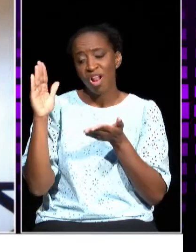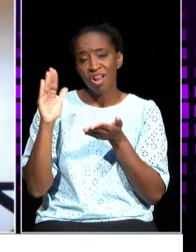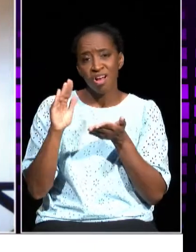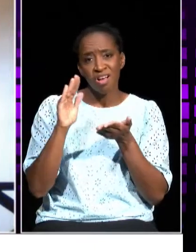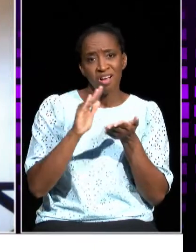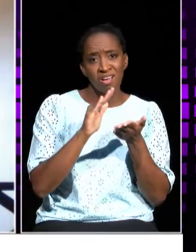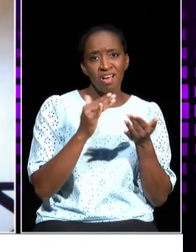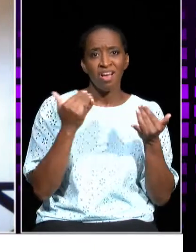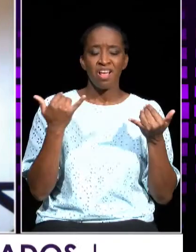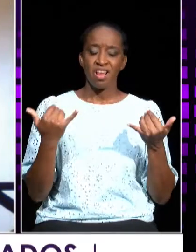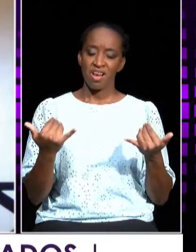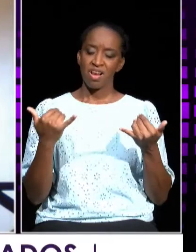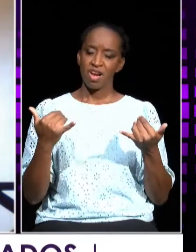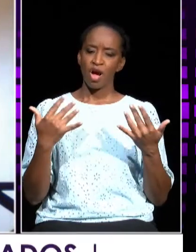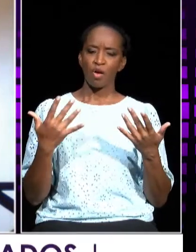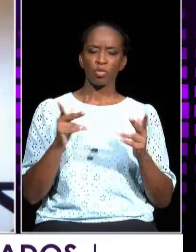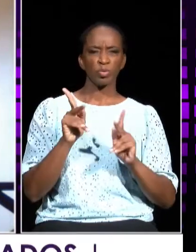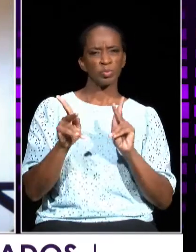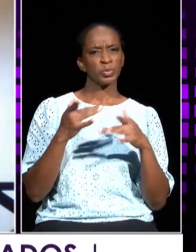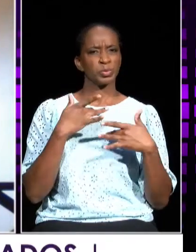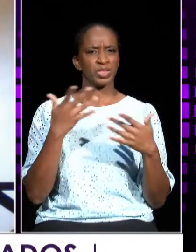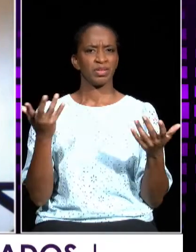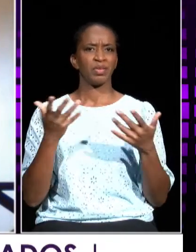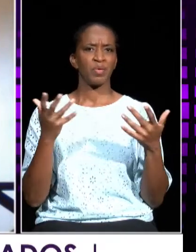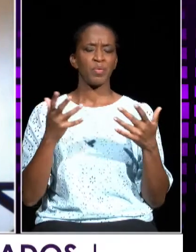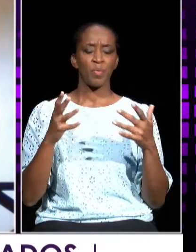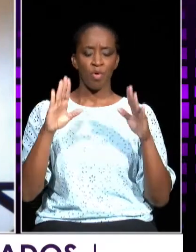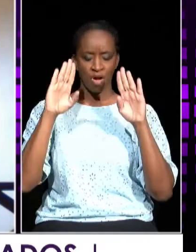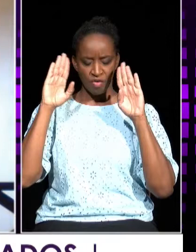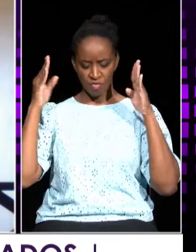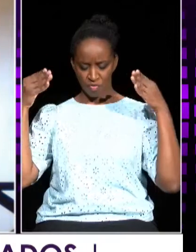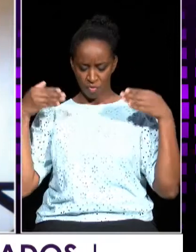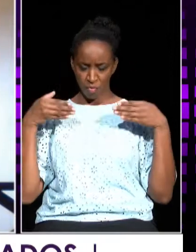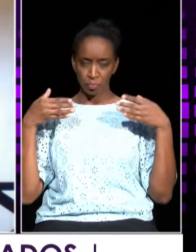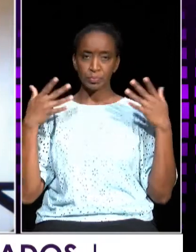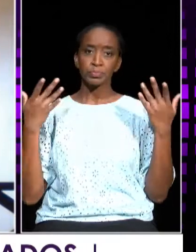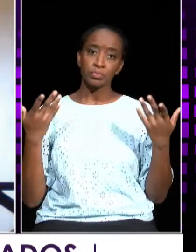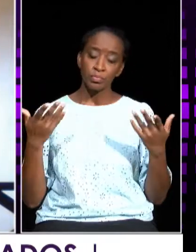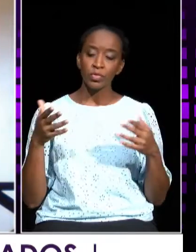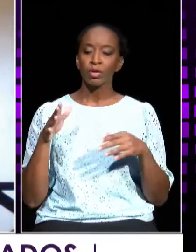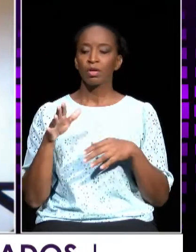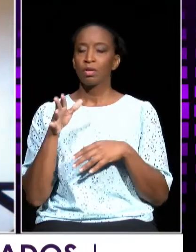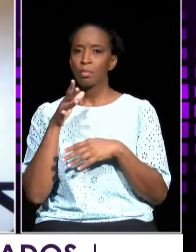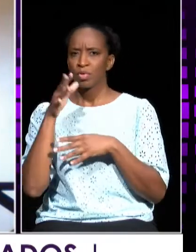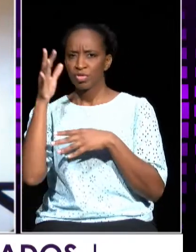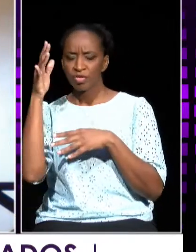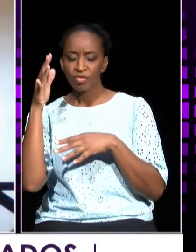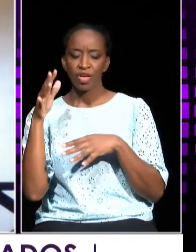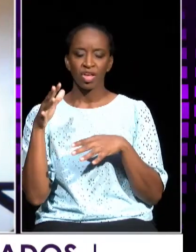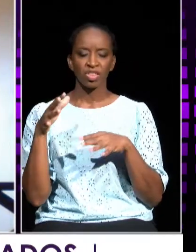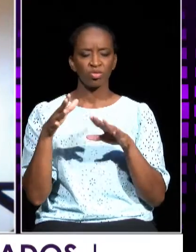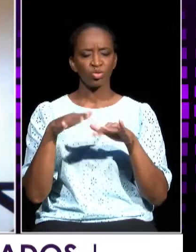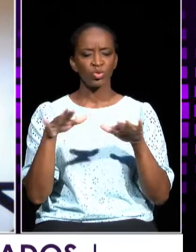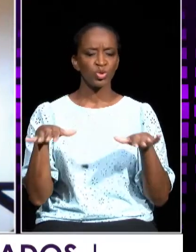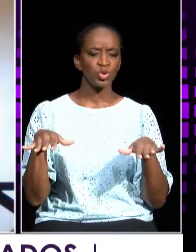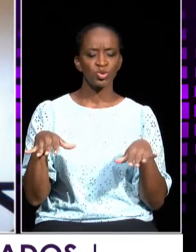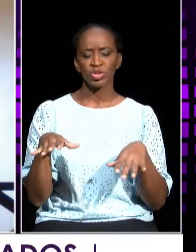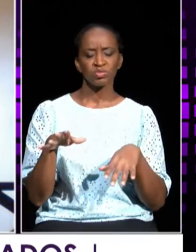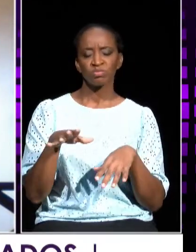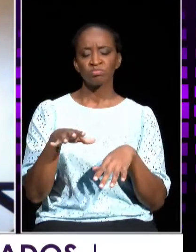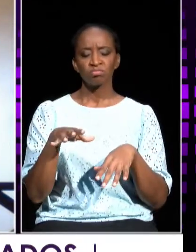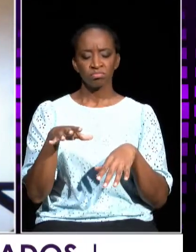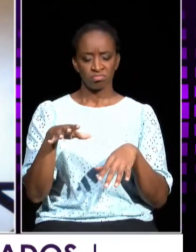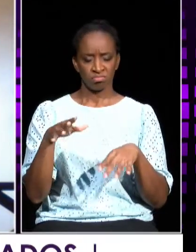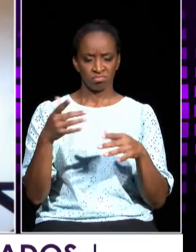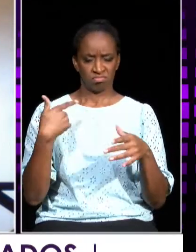not your business, so stay out of it. So I think from the time that we've made that change, from the time we've moved away from the